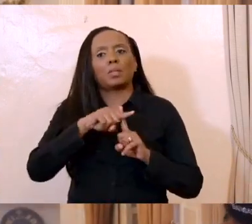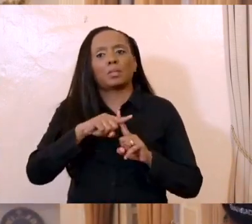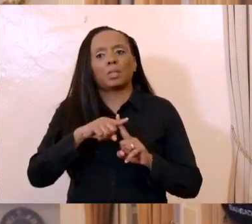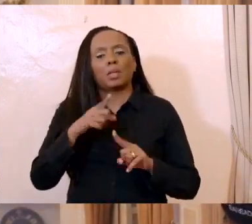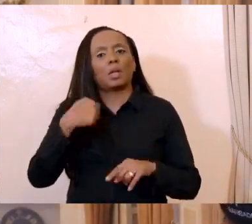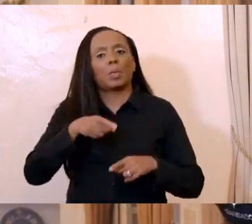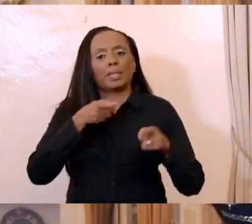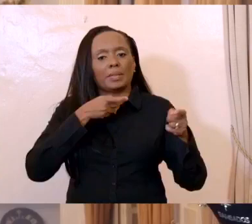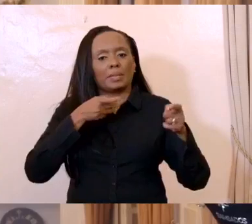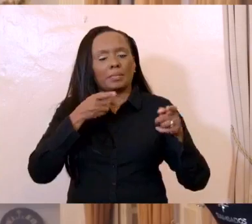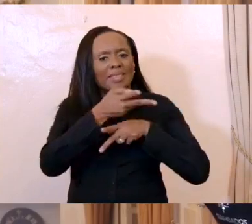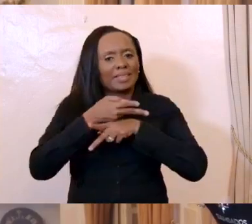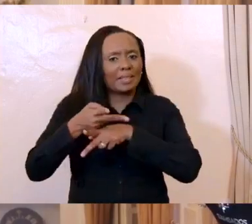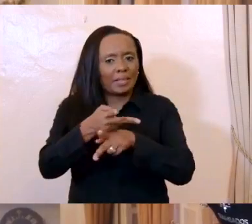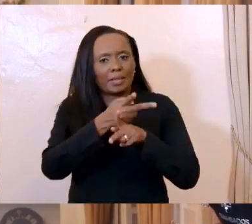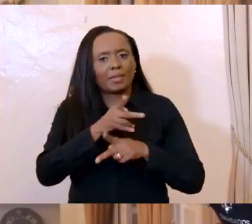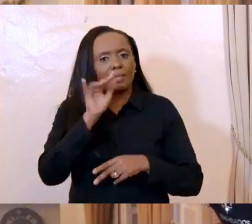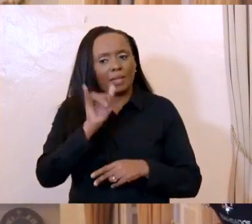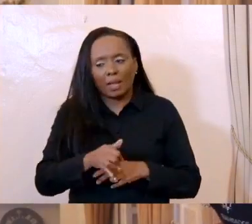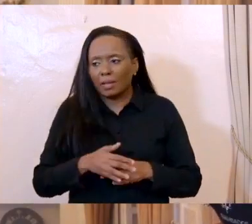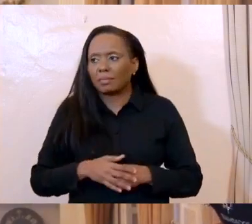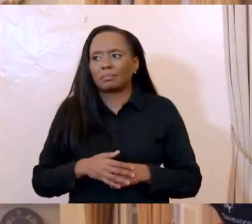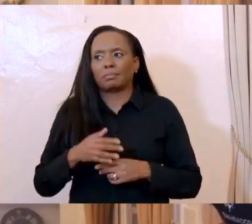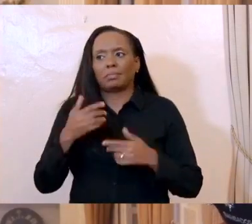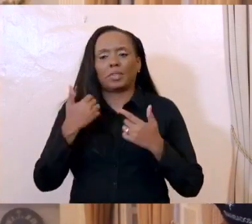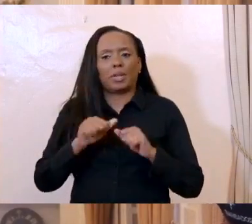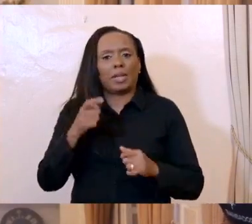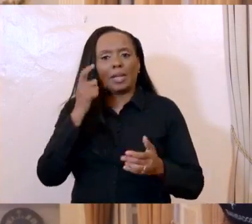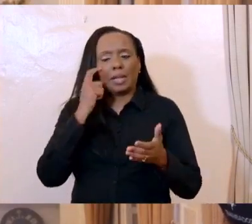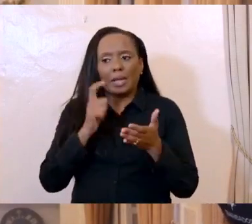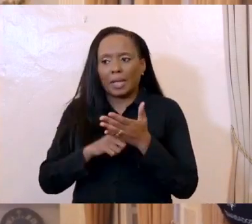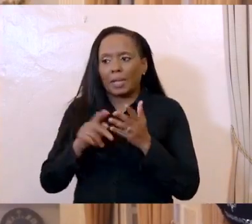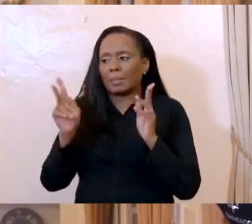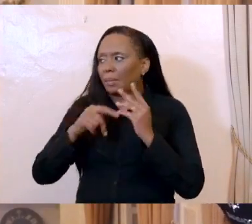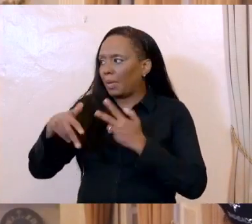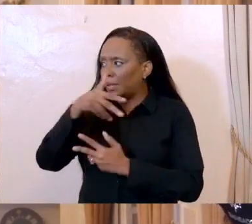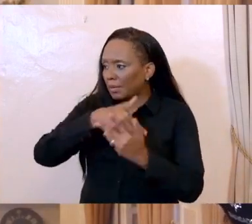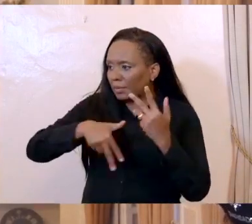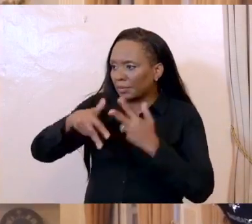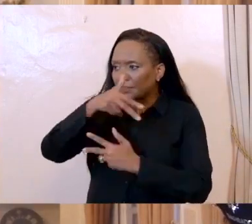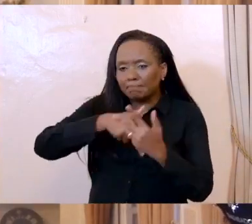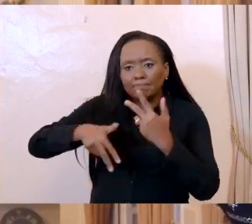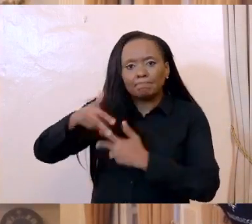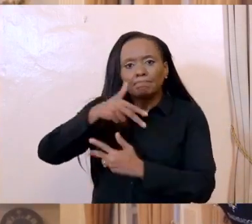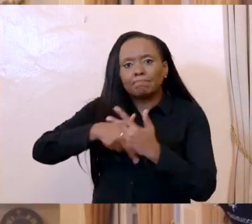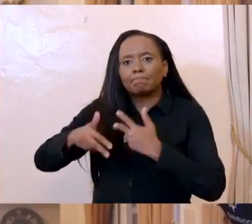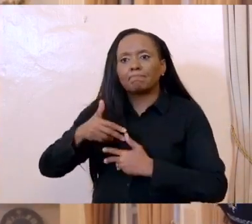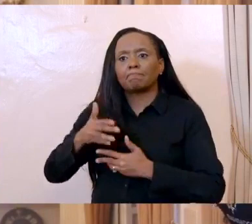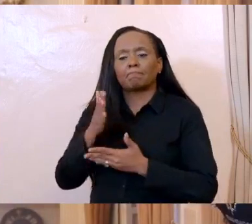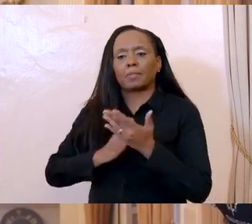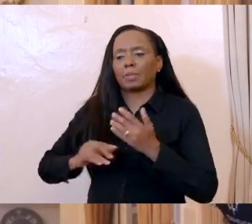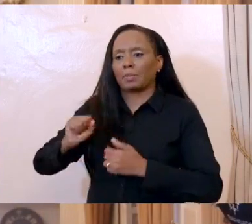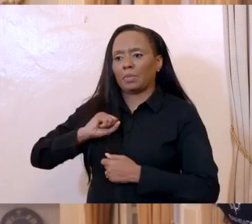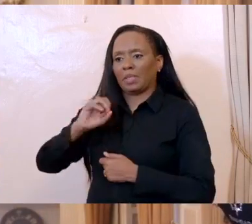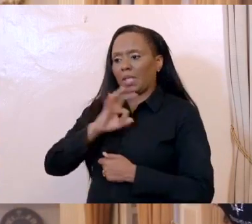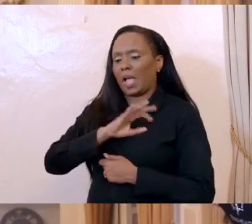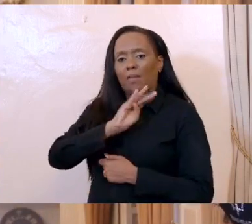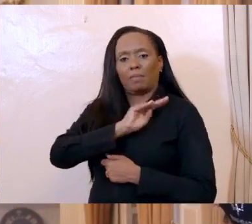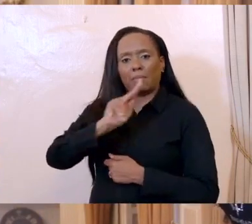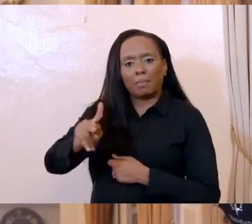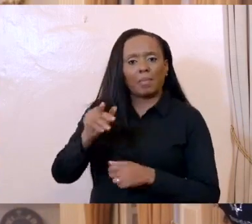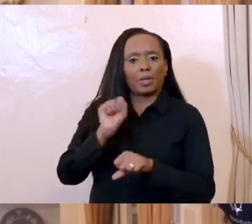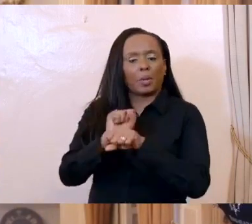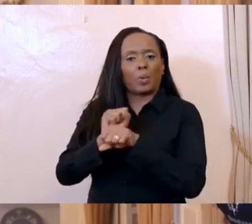those cases through the same contact tracing and so on. And members of staff at some of the stations have returned to